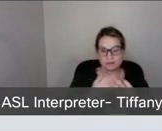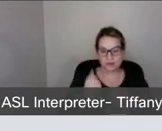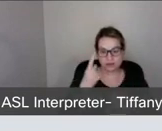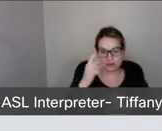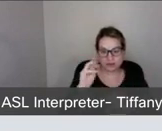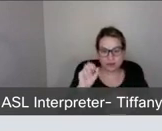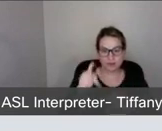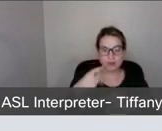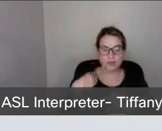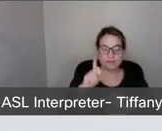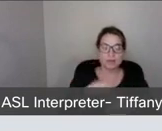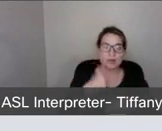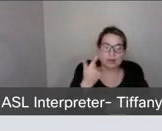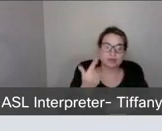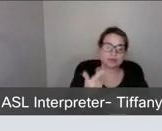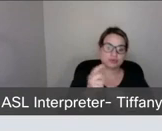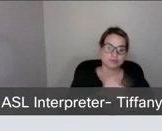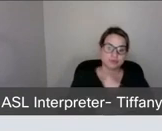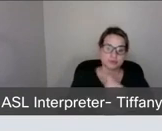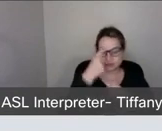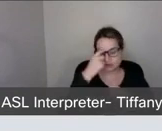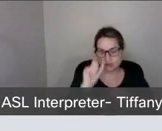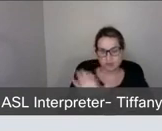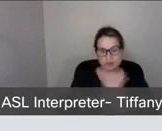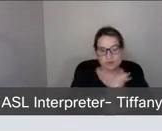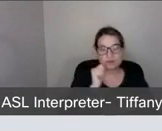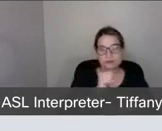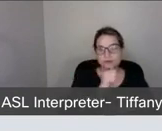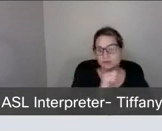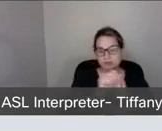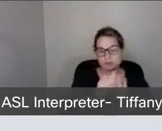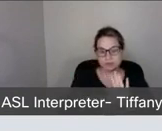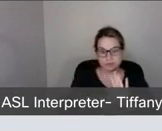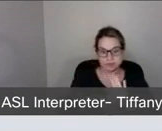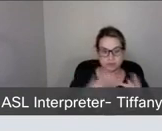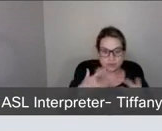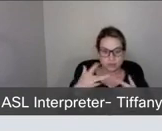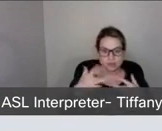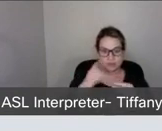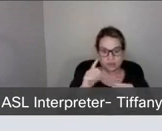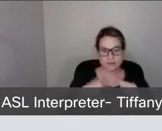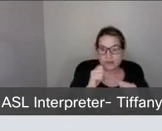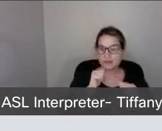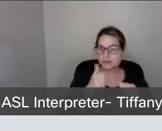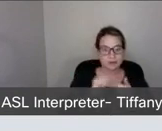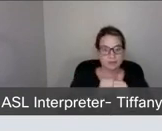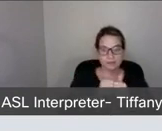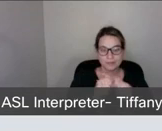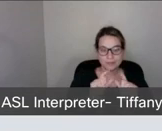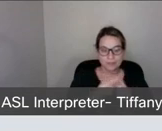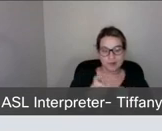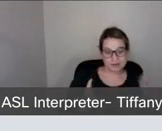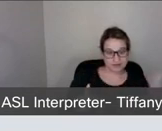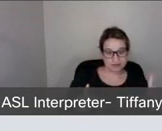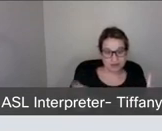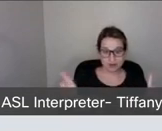will have long-term consequences for ourselves and for all Arizonans. We are alarmed by the number of uncompetitive districts, both Democrat and